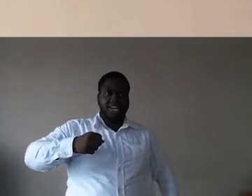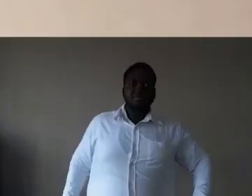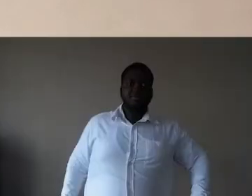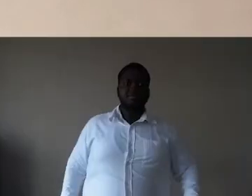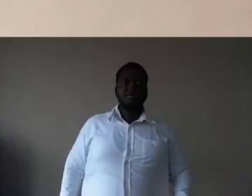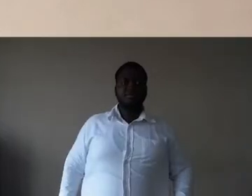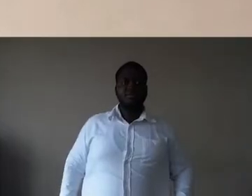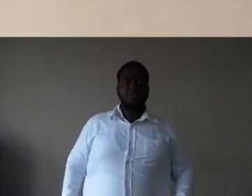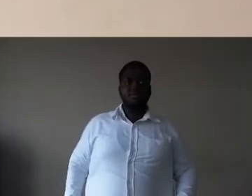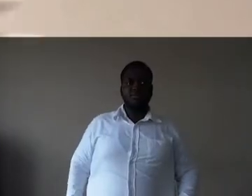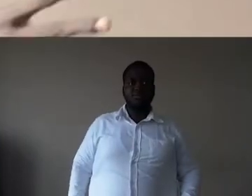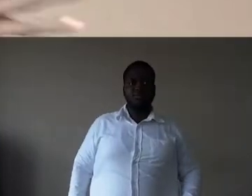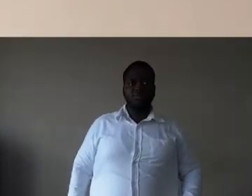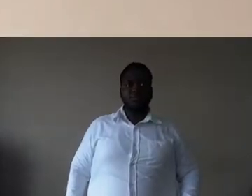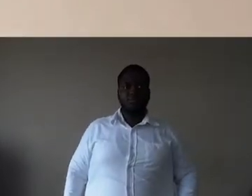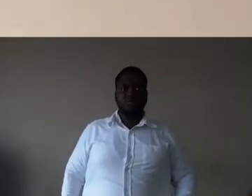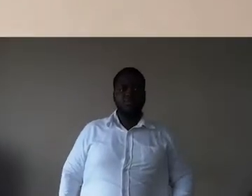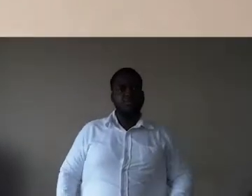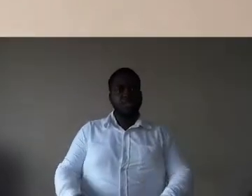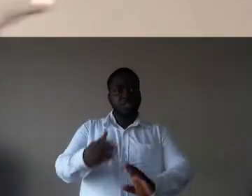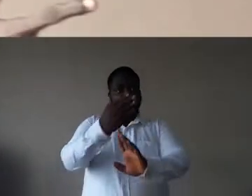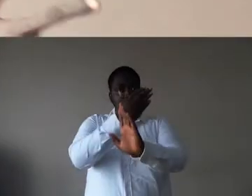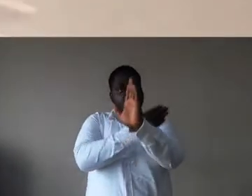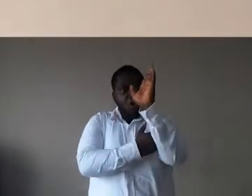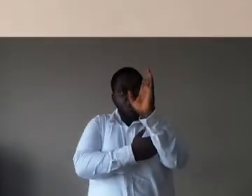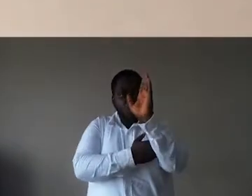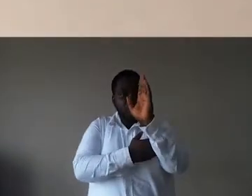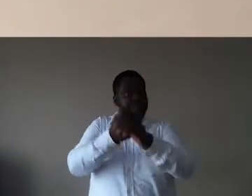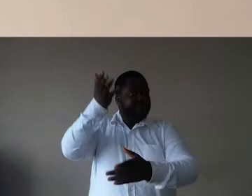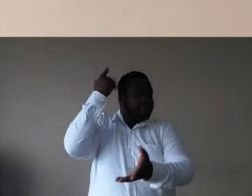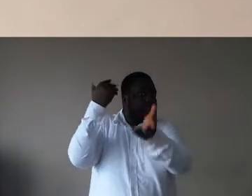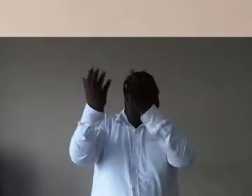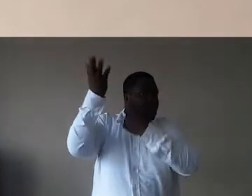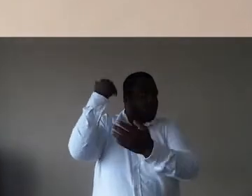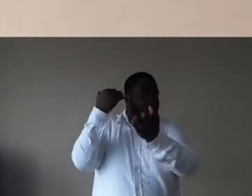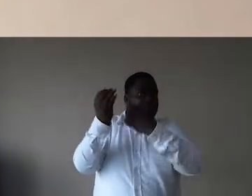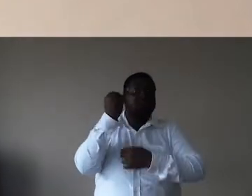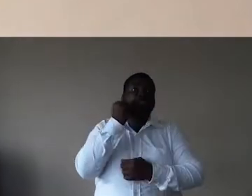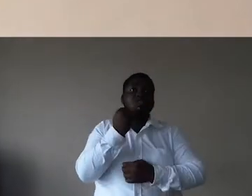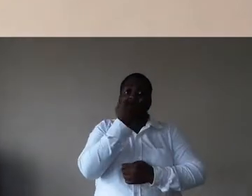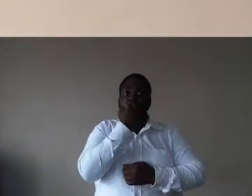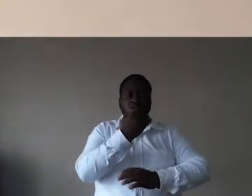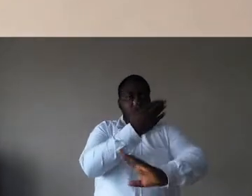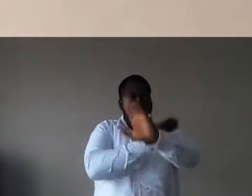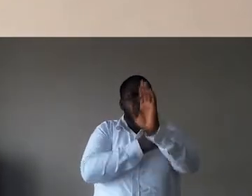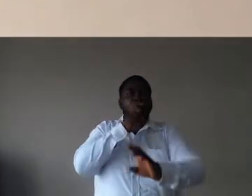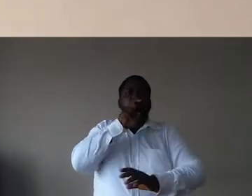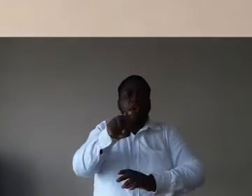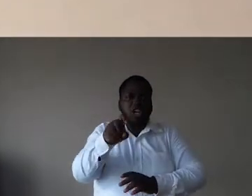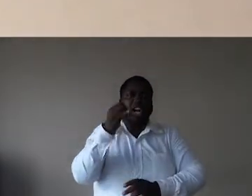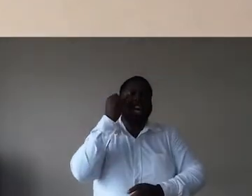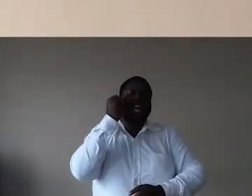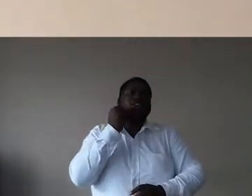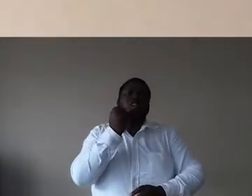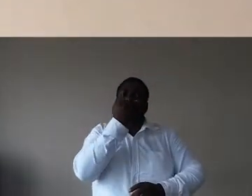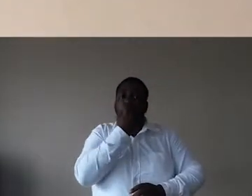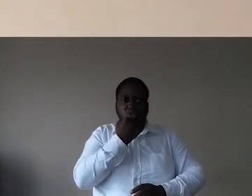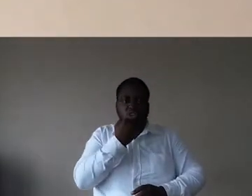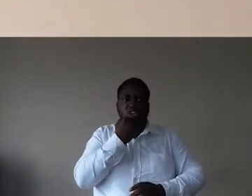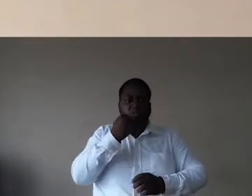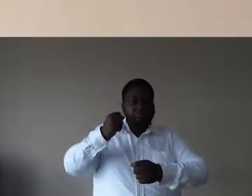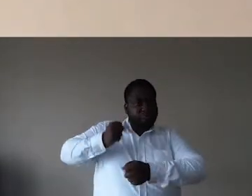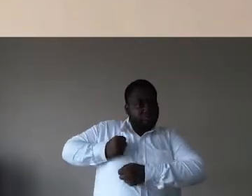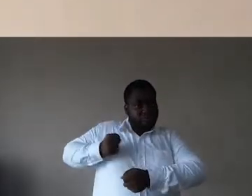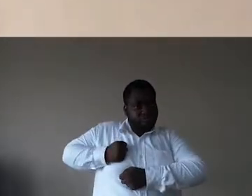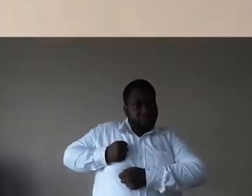David, they decided to use a cart. They decided to put the Ark of Covenant on